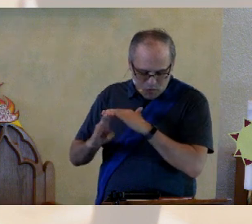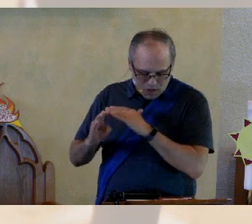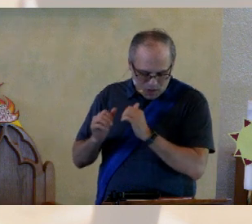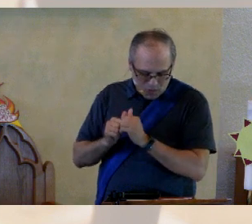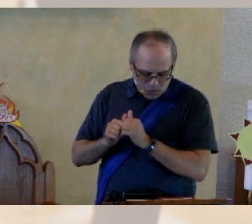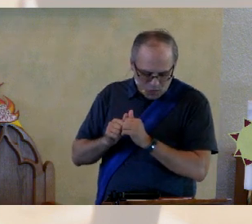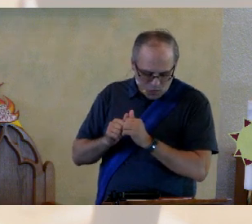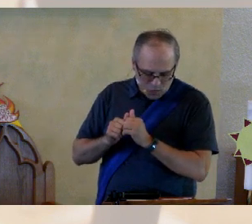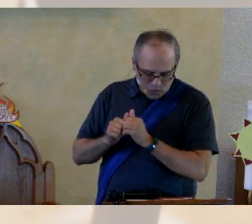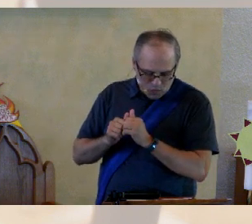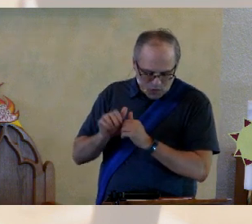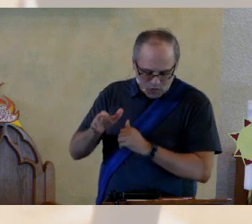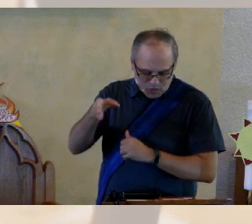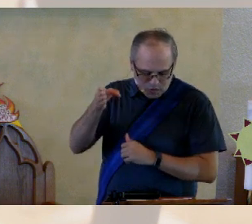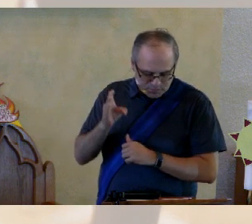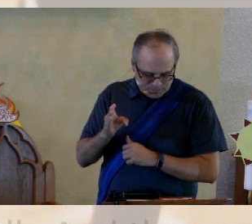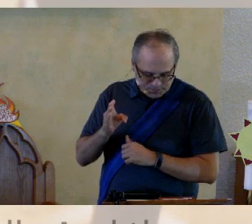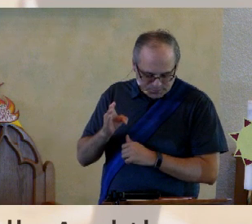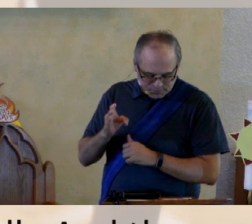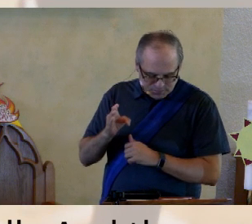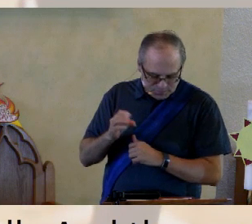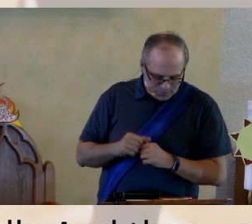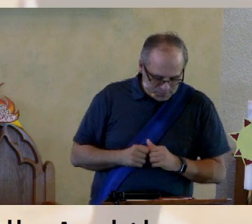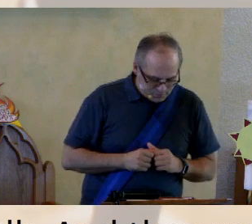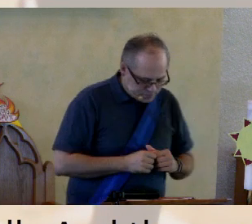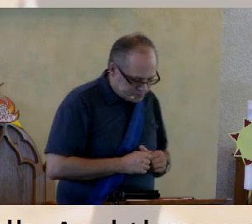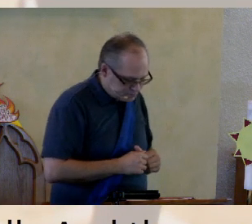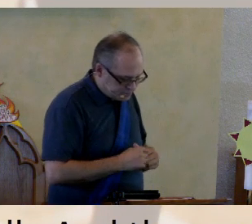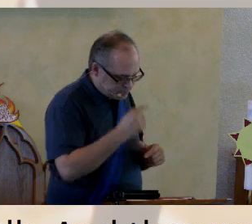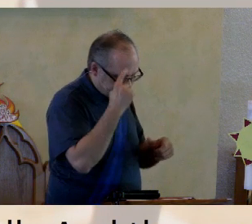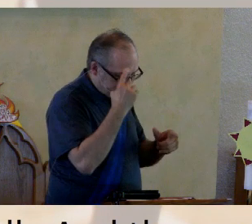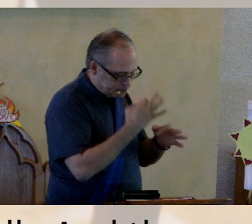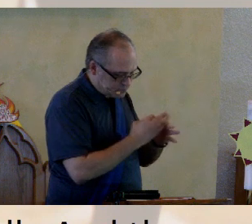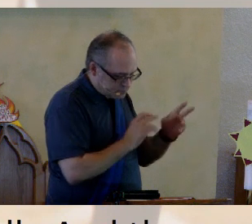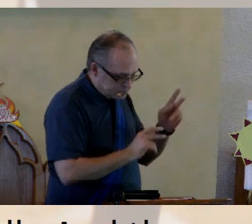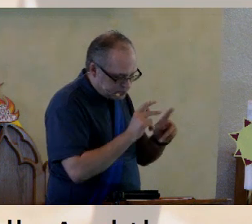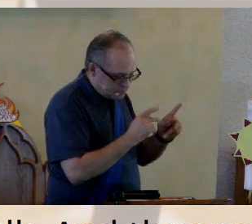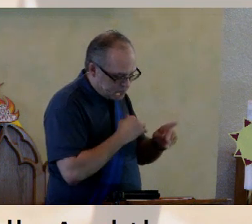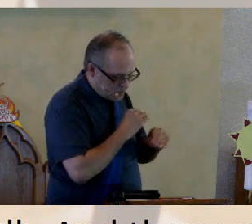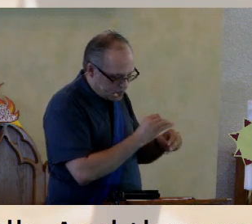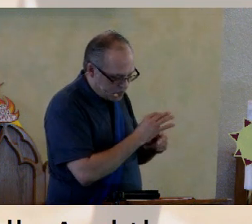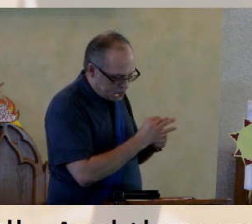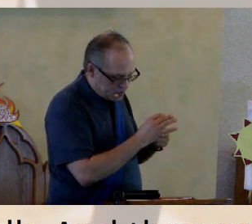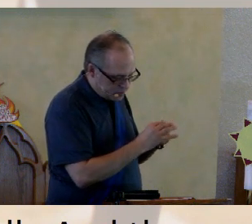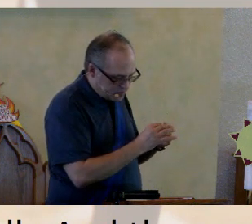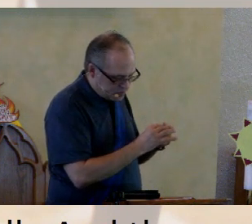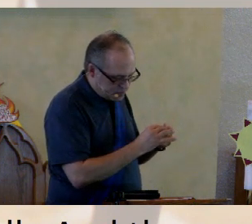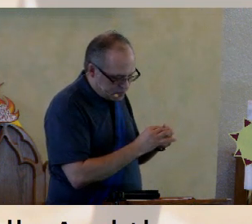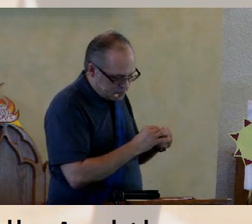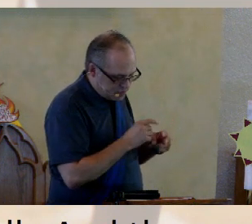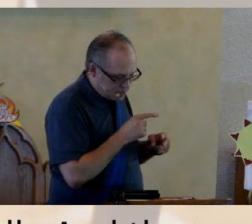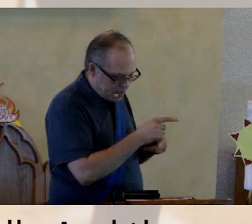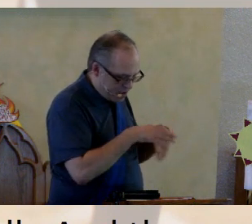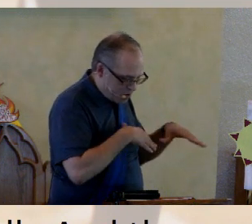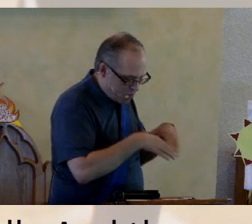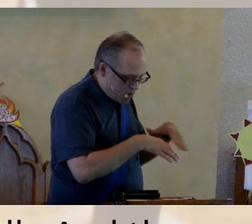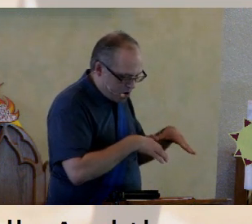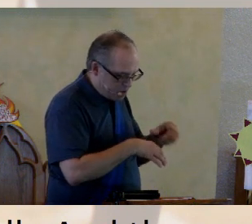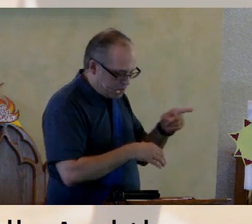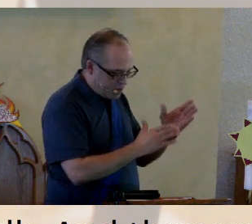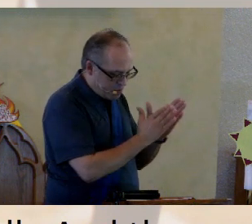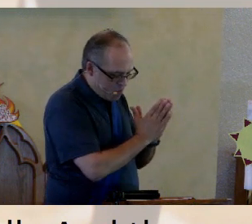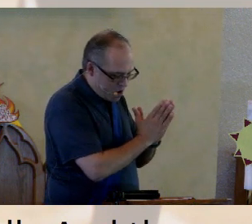humbly with your God. The faithful have no choice. They walk